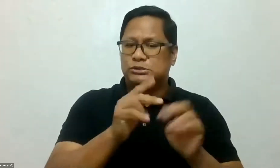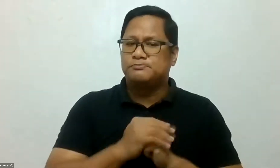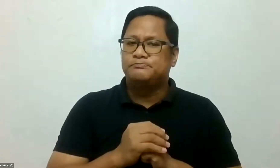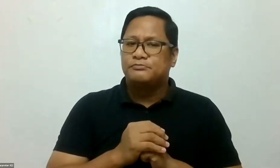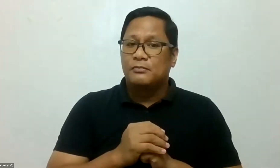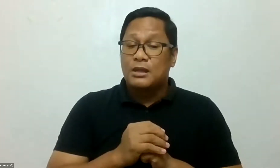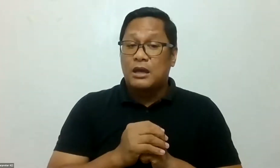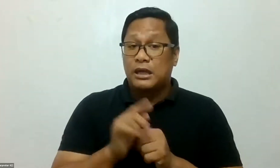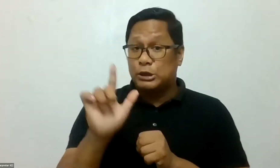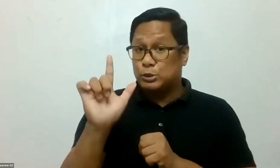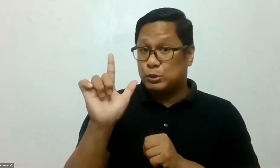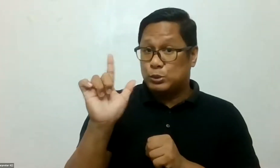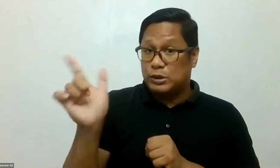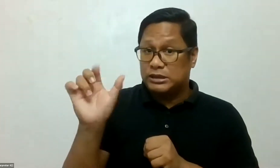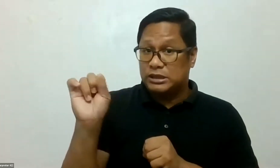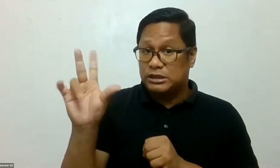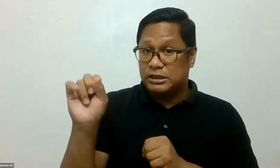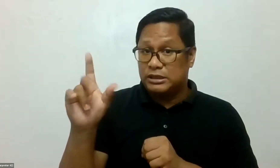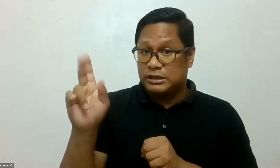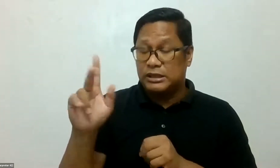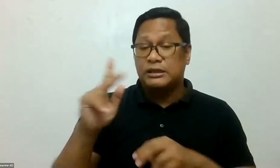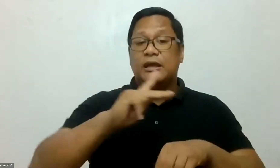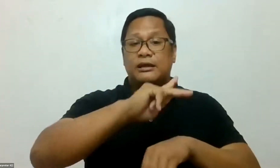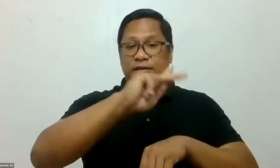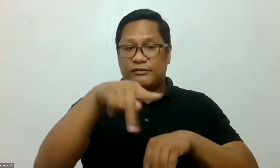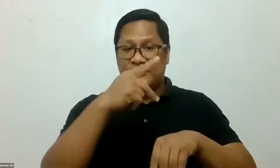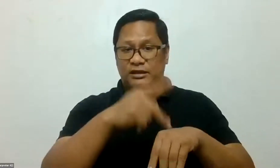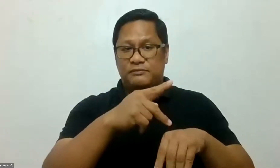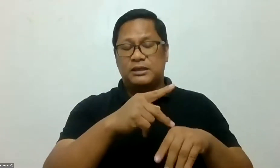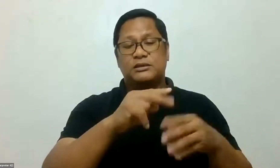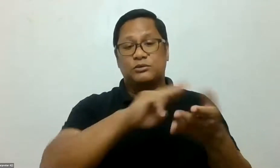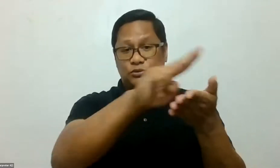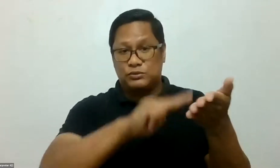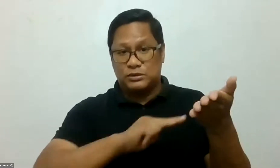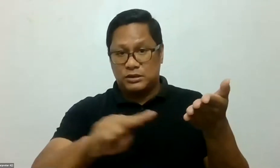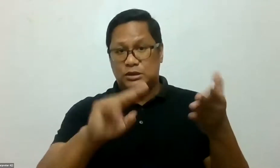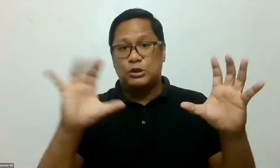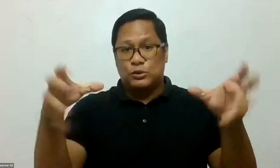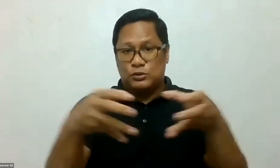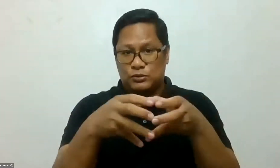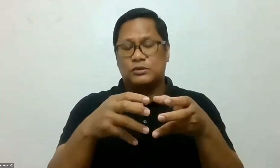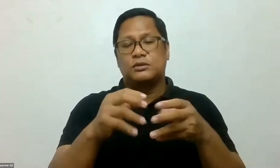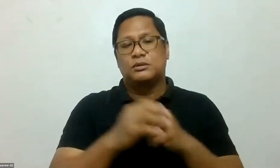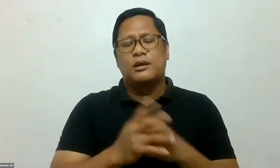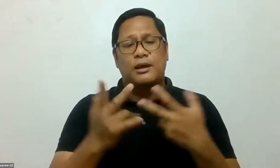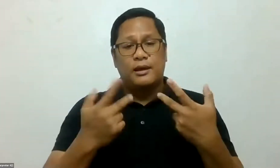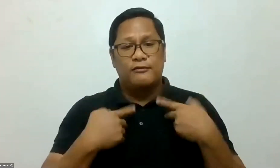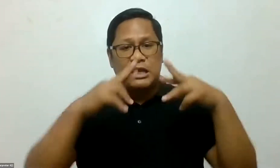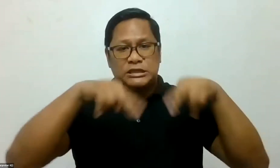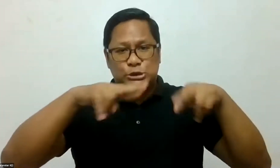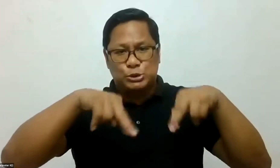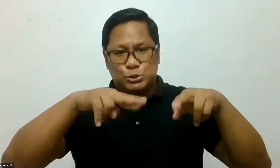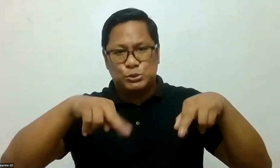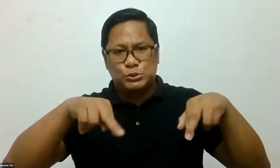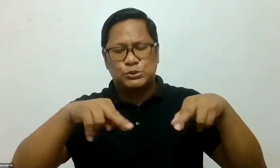In 2013, the Philippine Coalition on the UN Convention on the Rights of Persons with Disabilities did a research